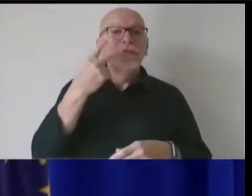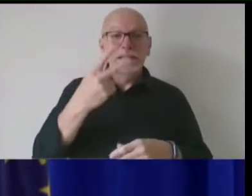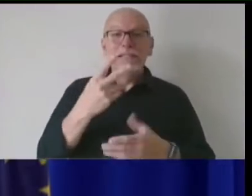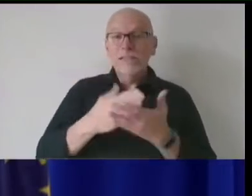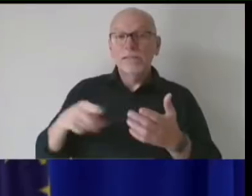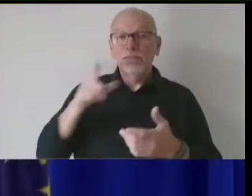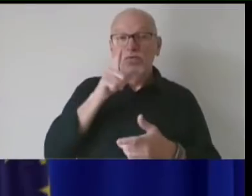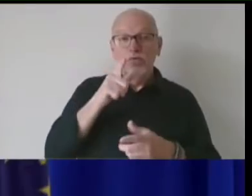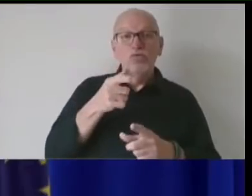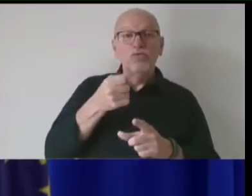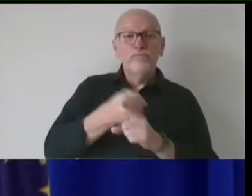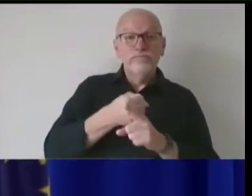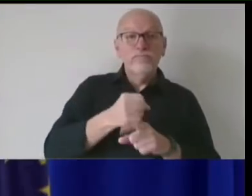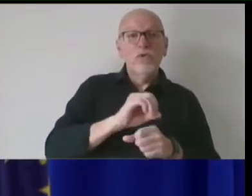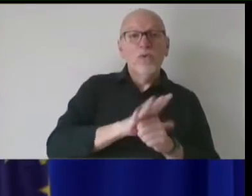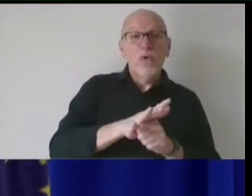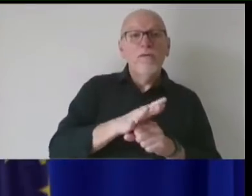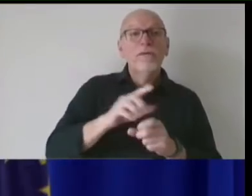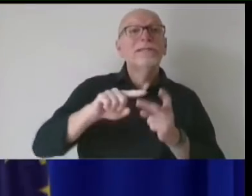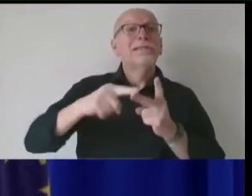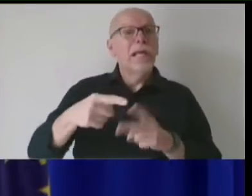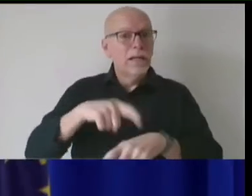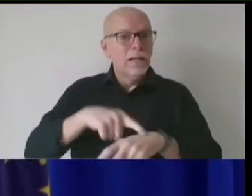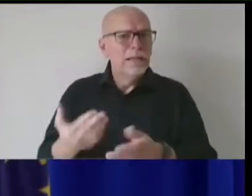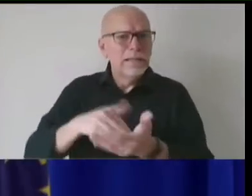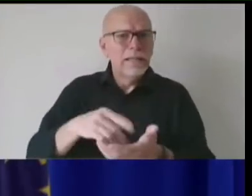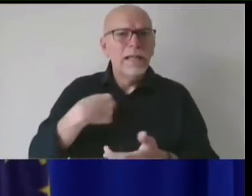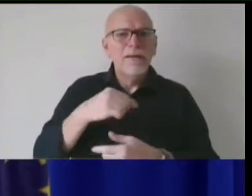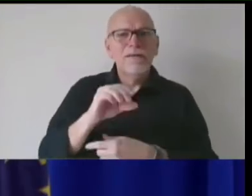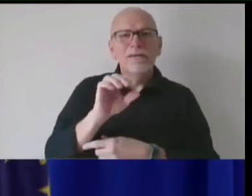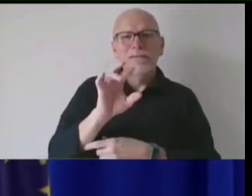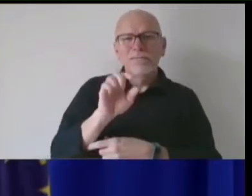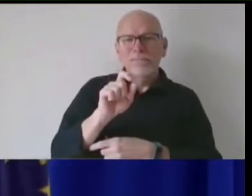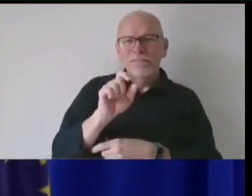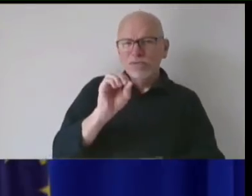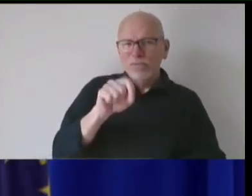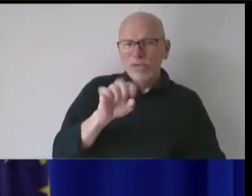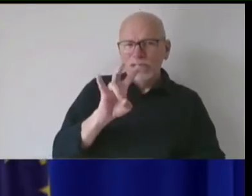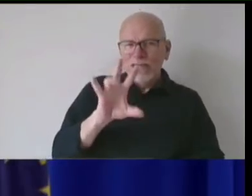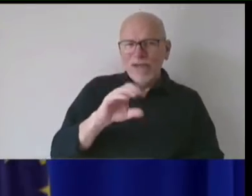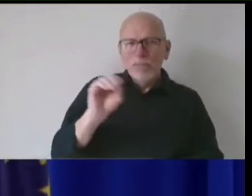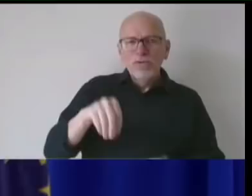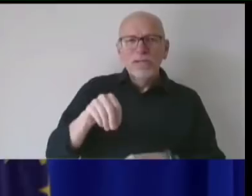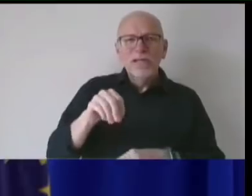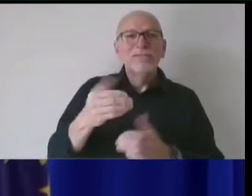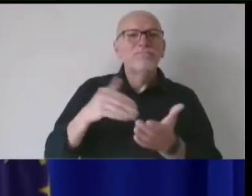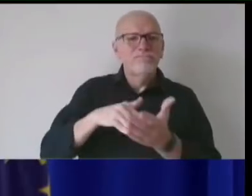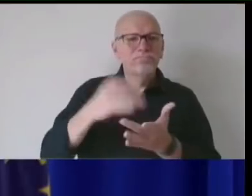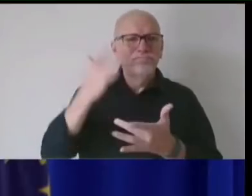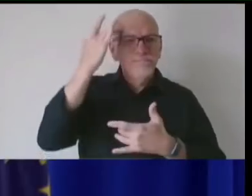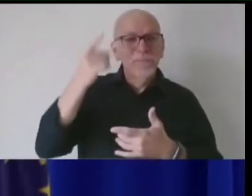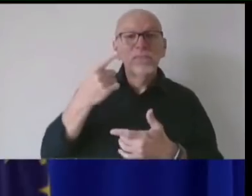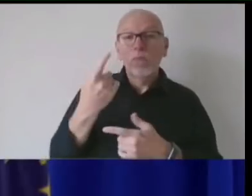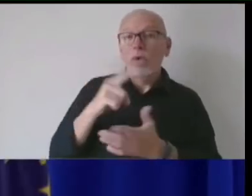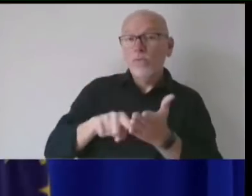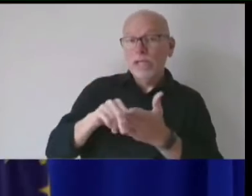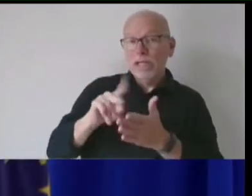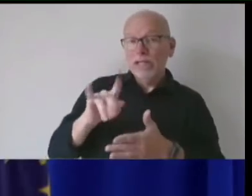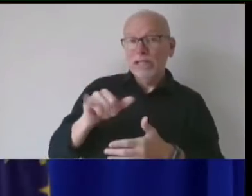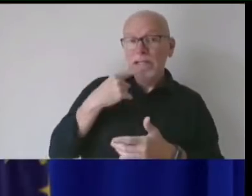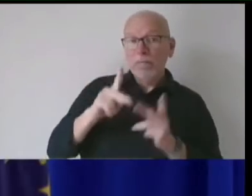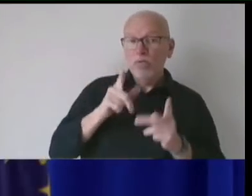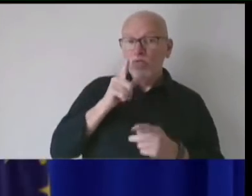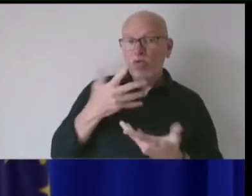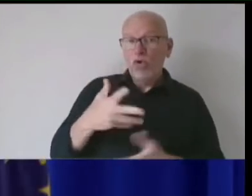have about a 0.5% reinfection rate. And there was a study that came out of Kentucky that showed that people who were